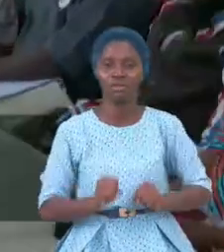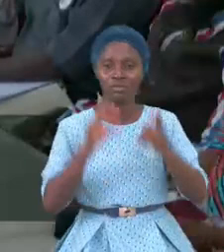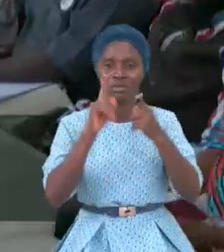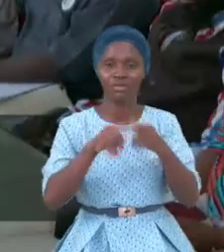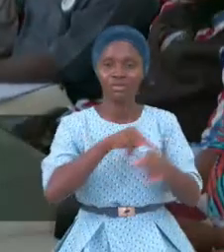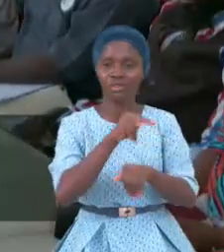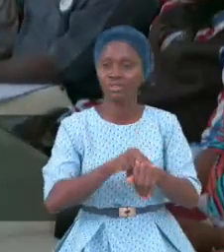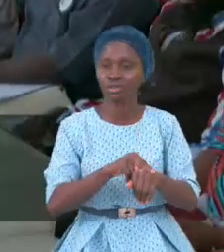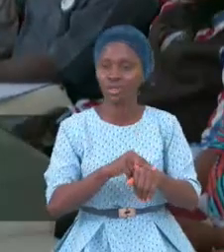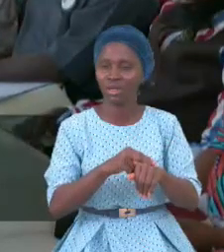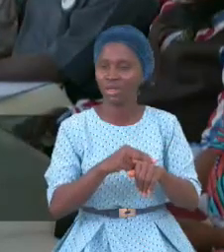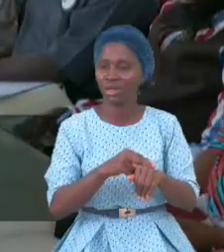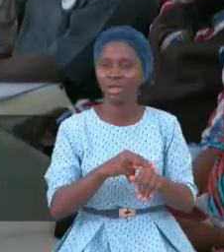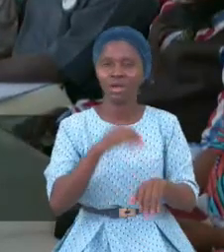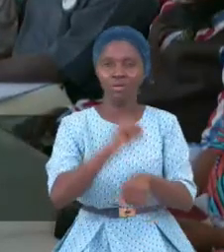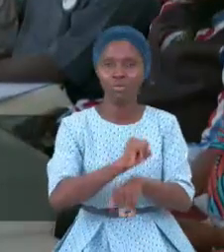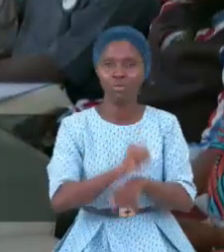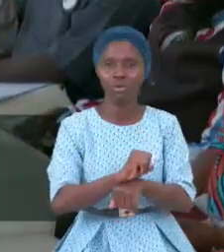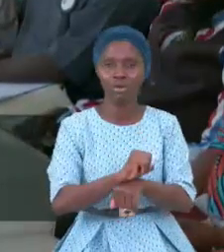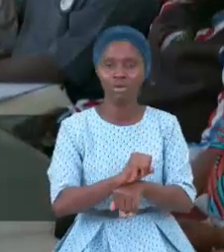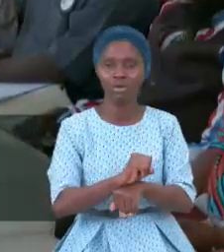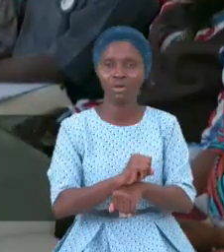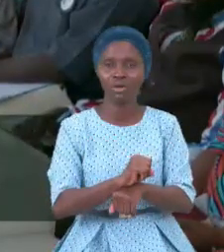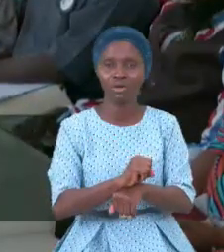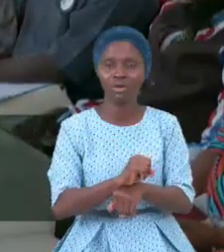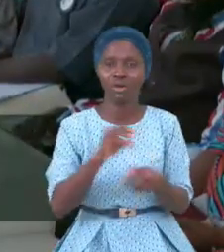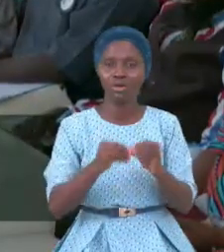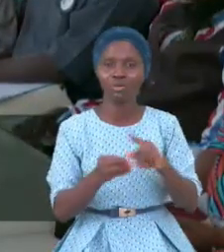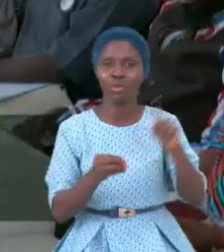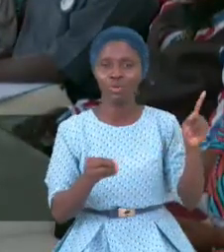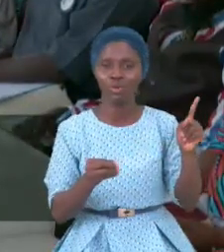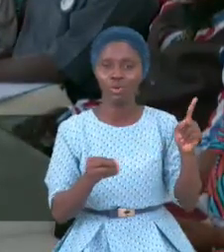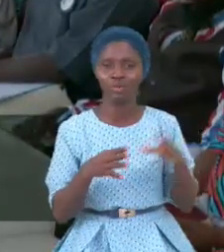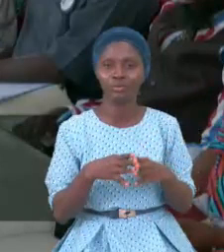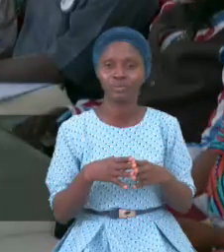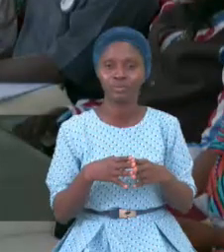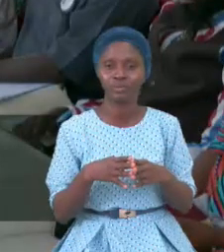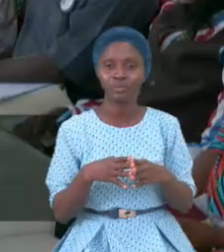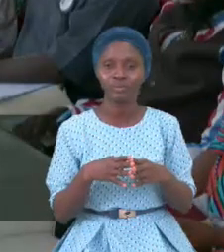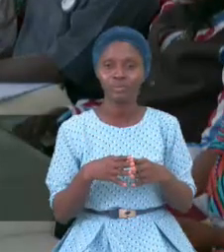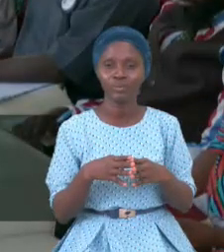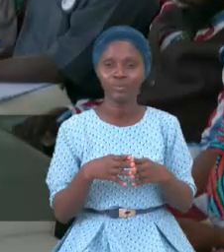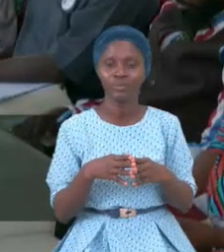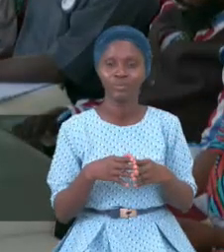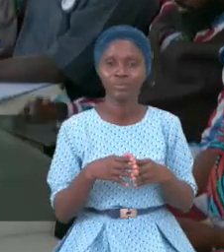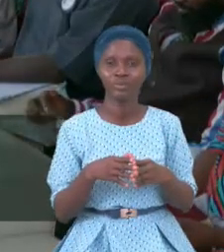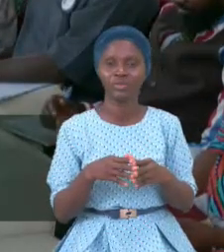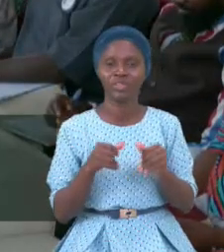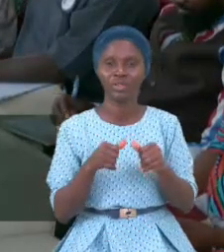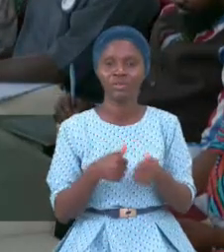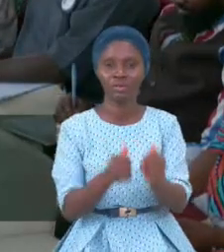we're looking at steadfastly following the Lord despite